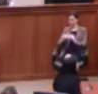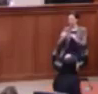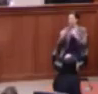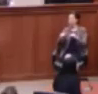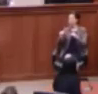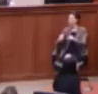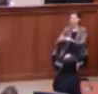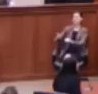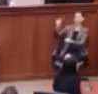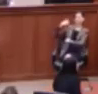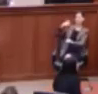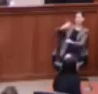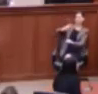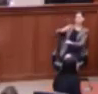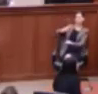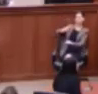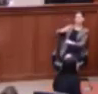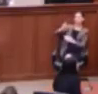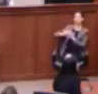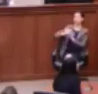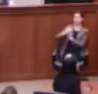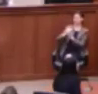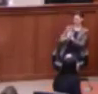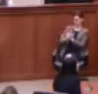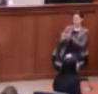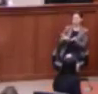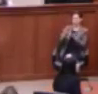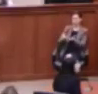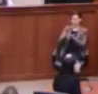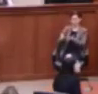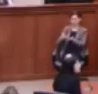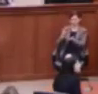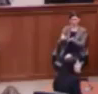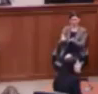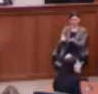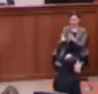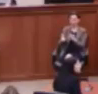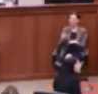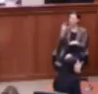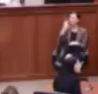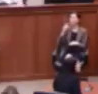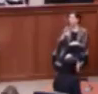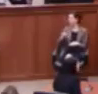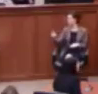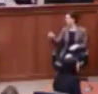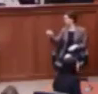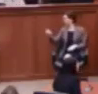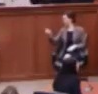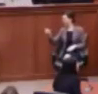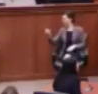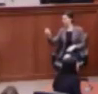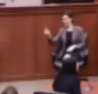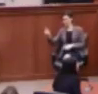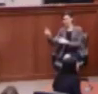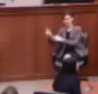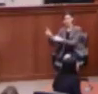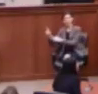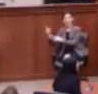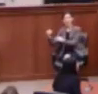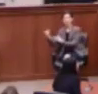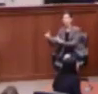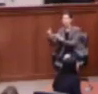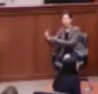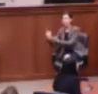has been previously and some of the courses that were being offered. And you can see to the right that LSD has been